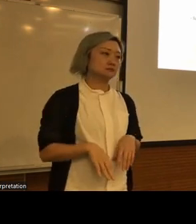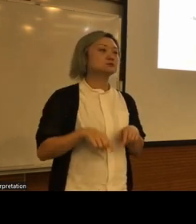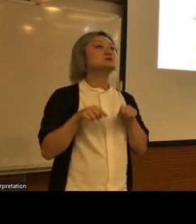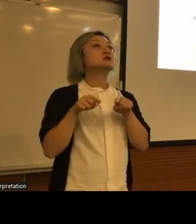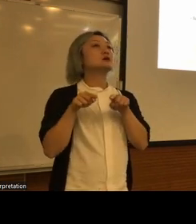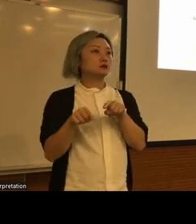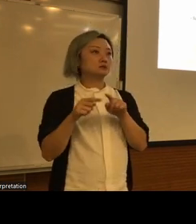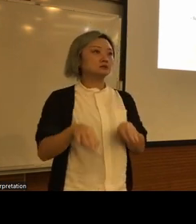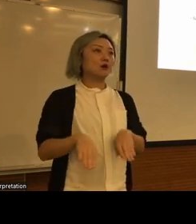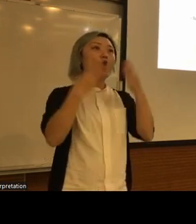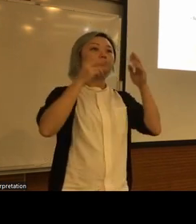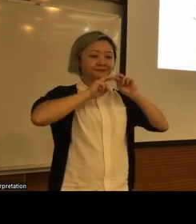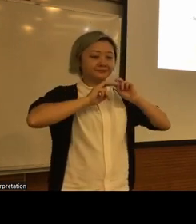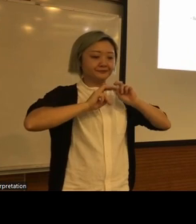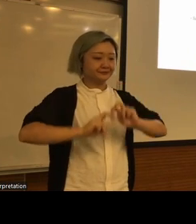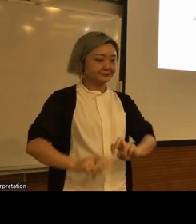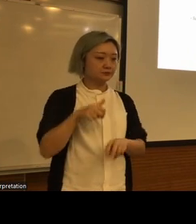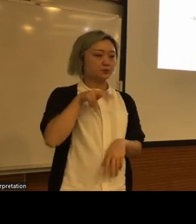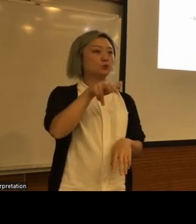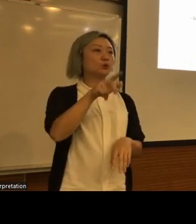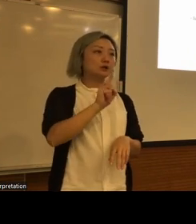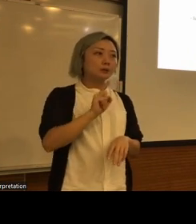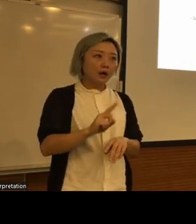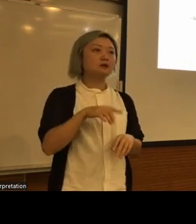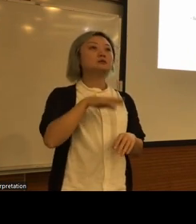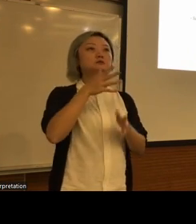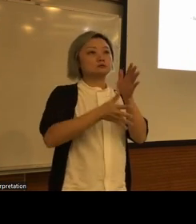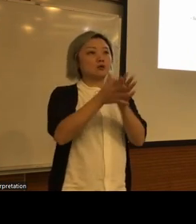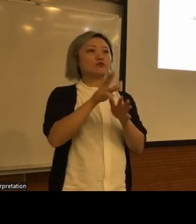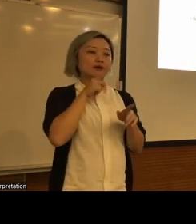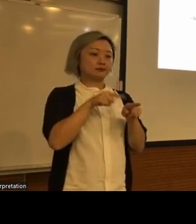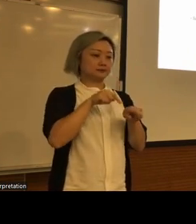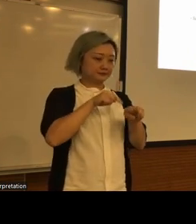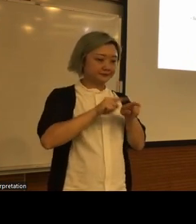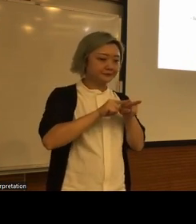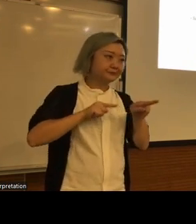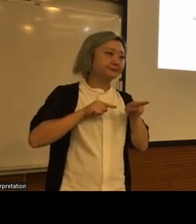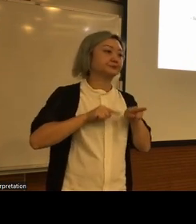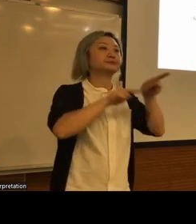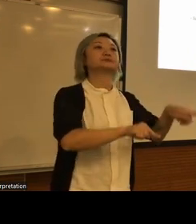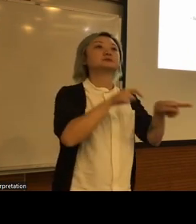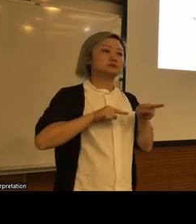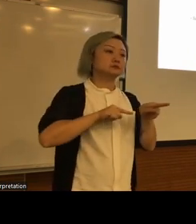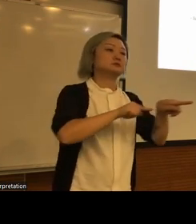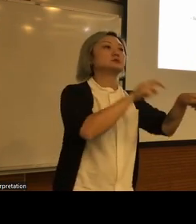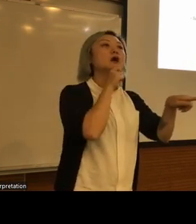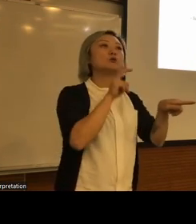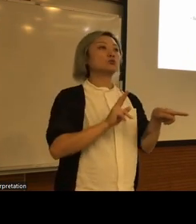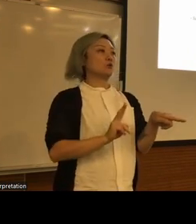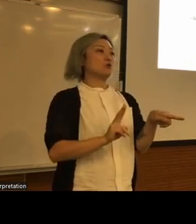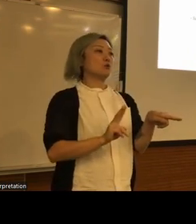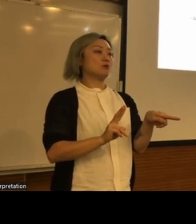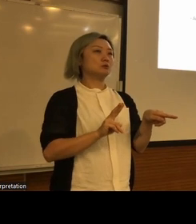actually conducted research on the time lag in sign language interpreting and found a